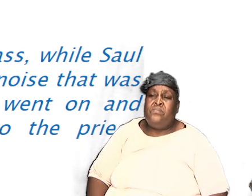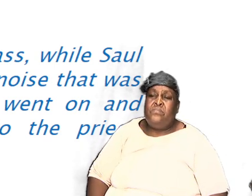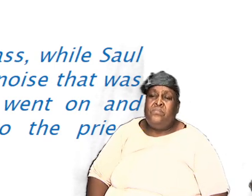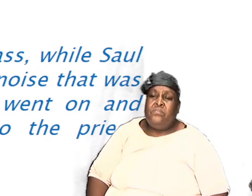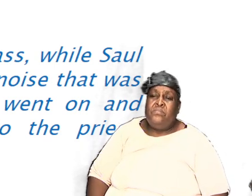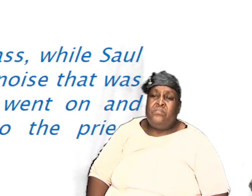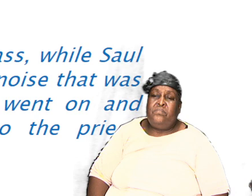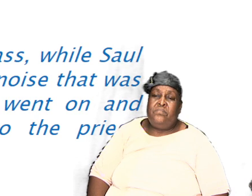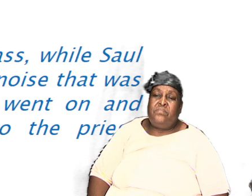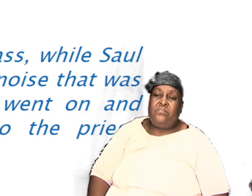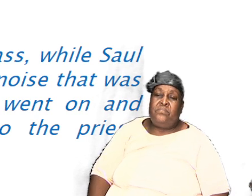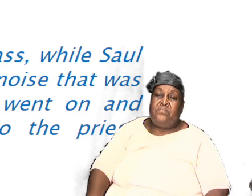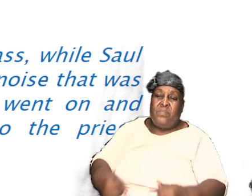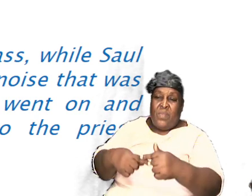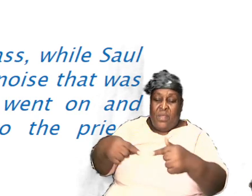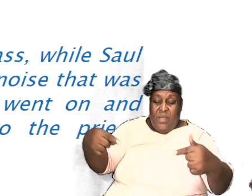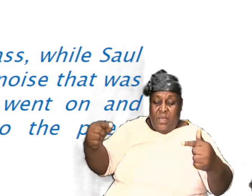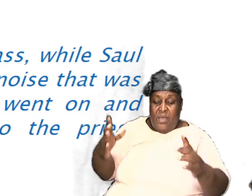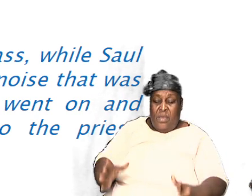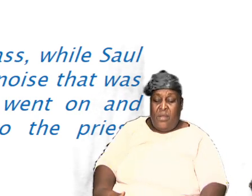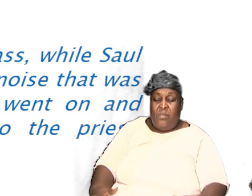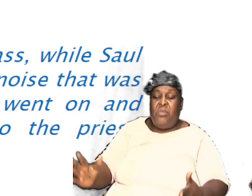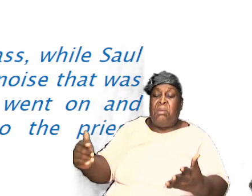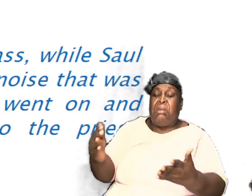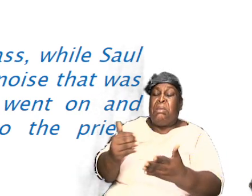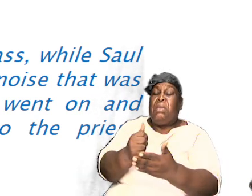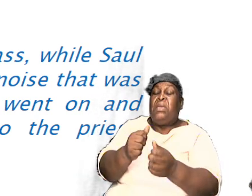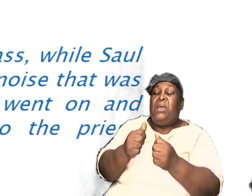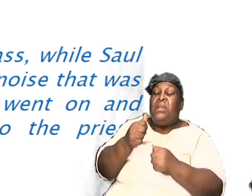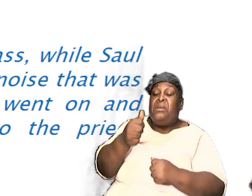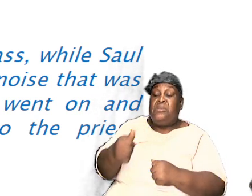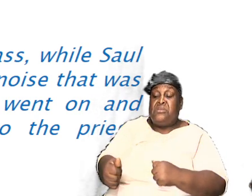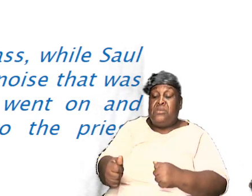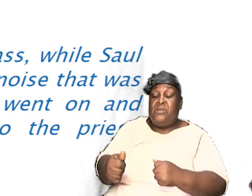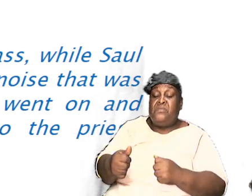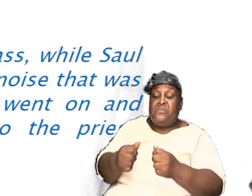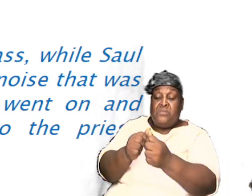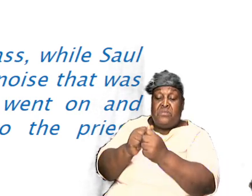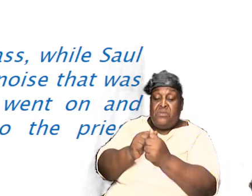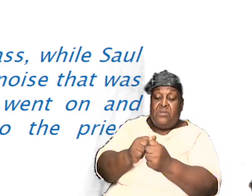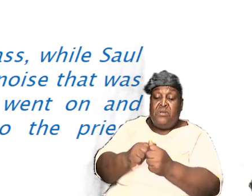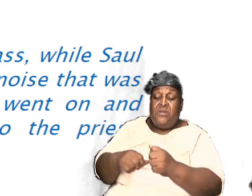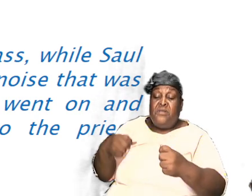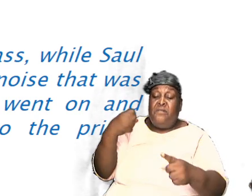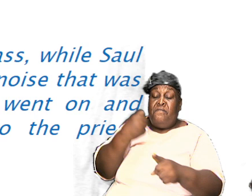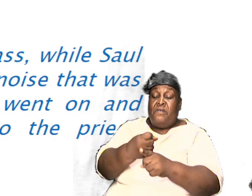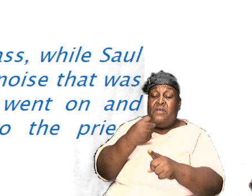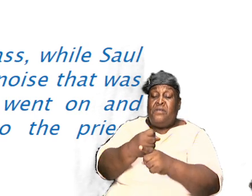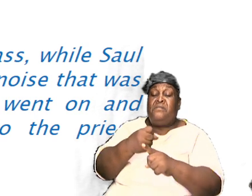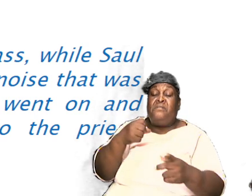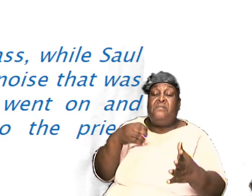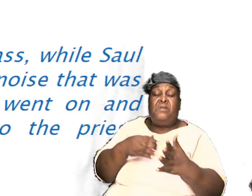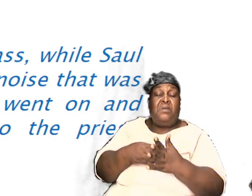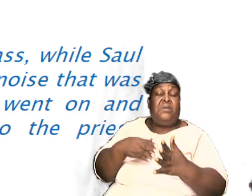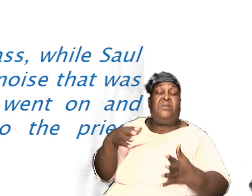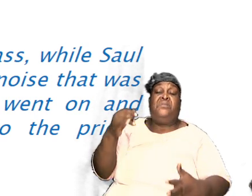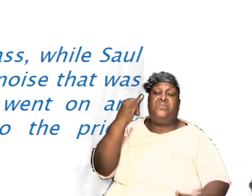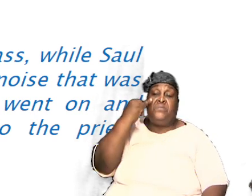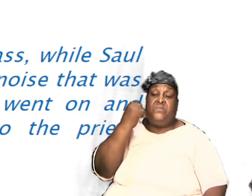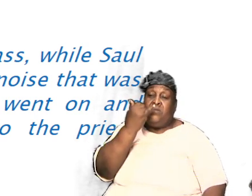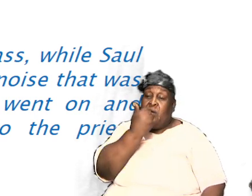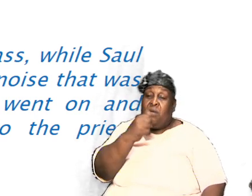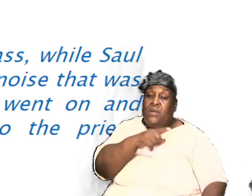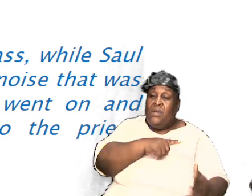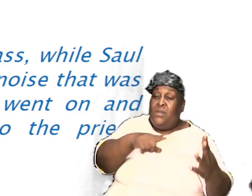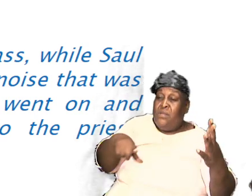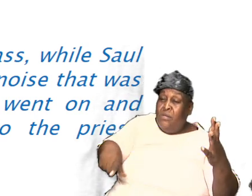the whole team gathered themselves together to fight against Israel. And the Lord, you know, someone took